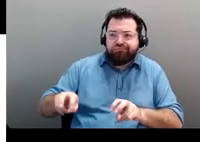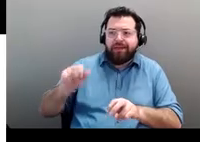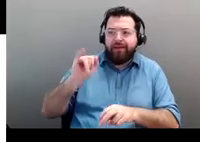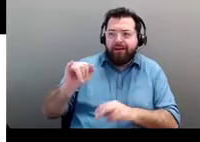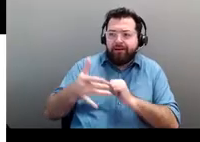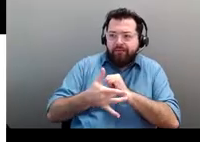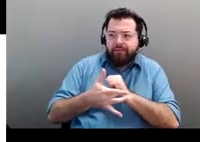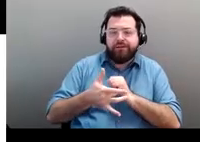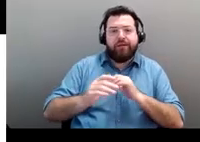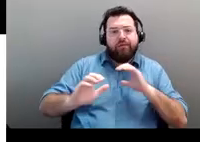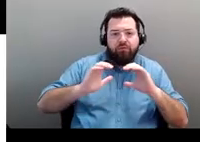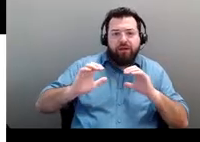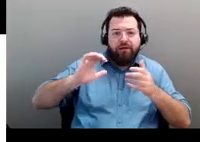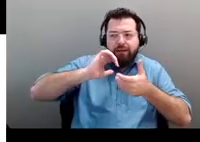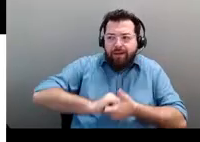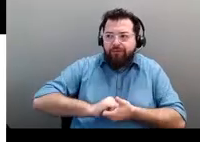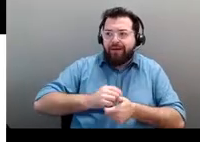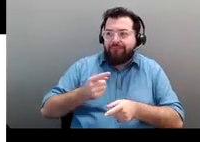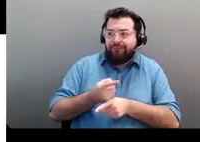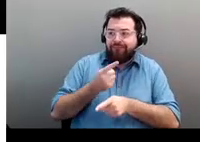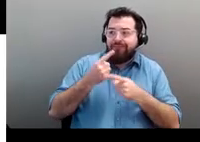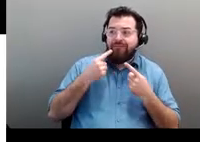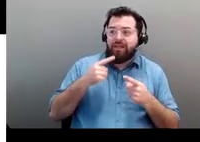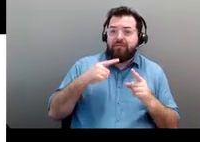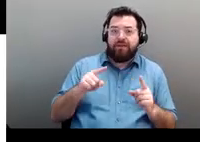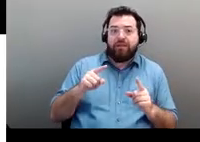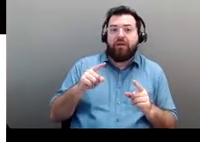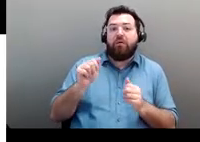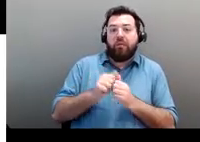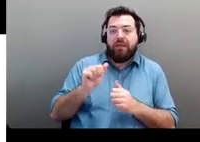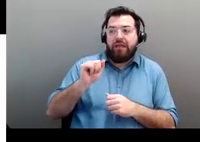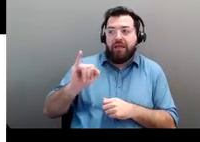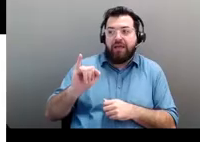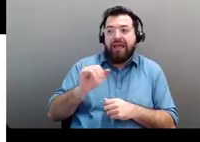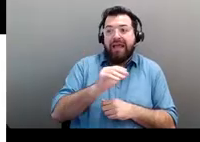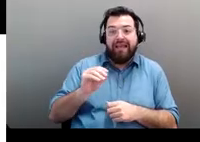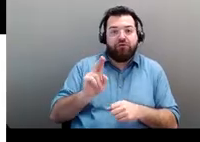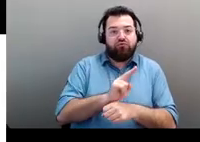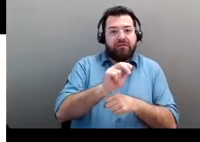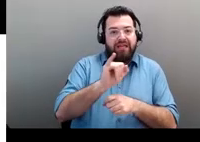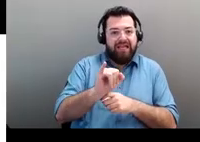collaborate effectively with AI, and use AI as a tool online.